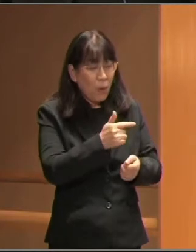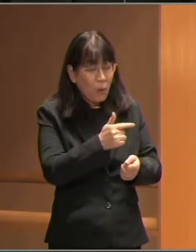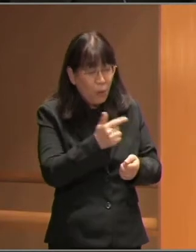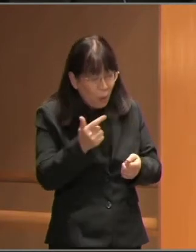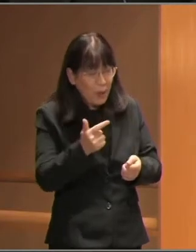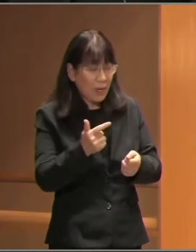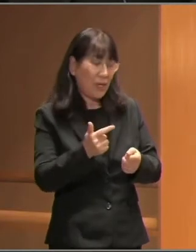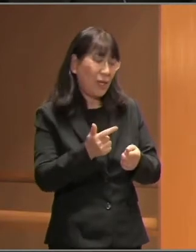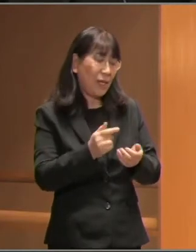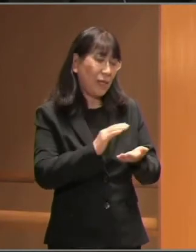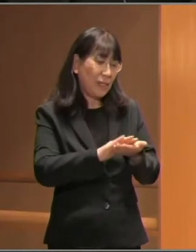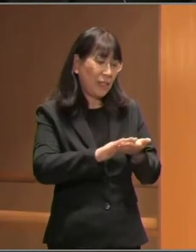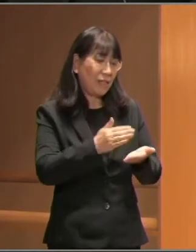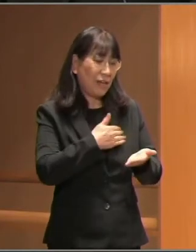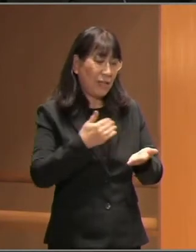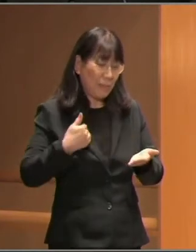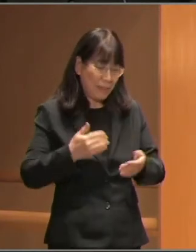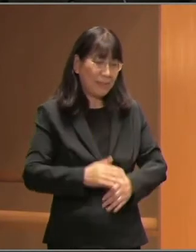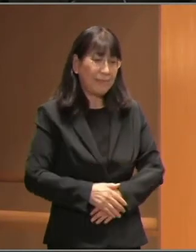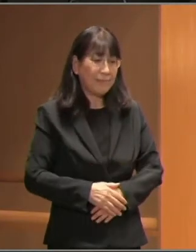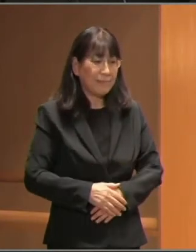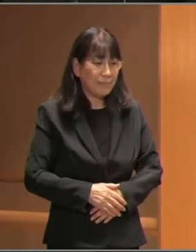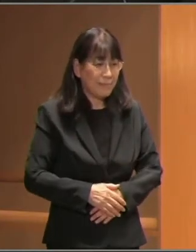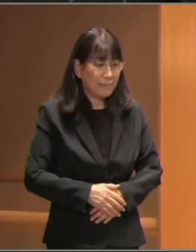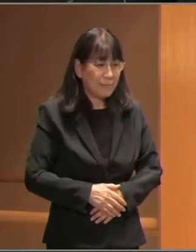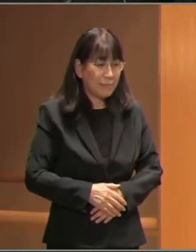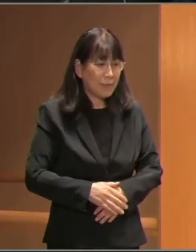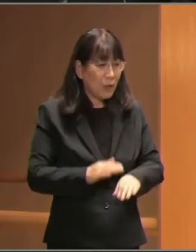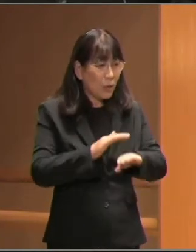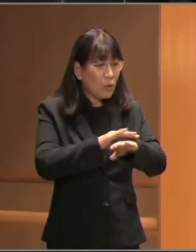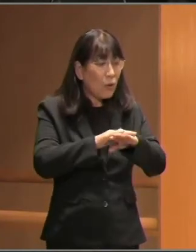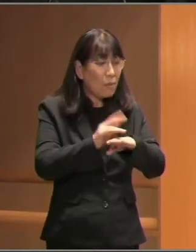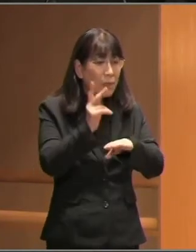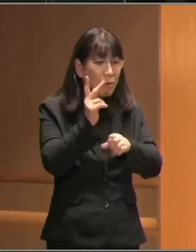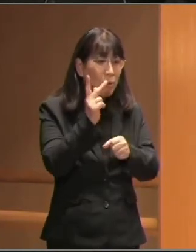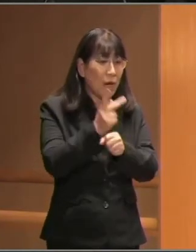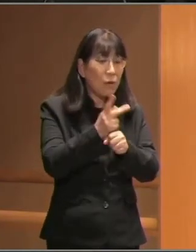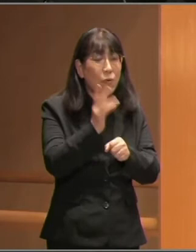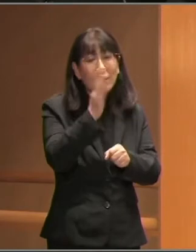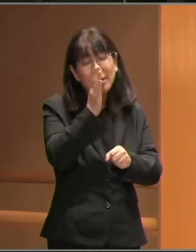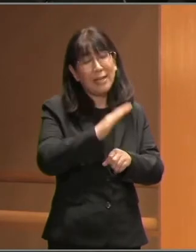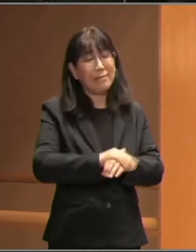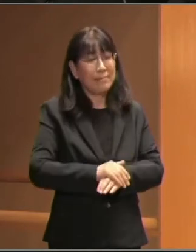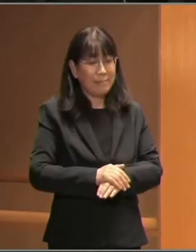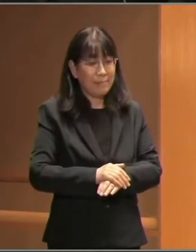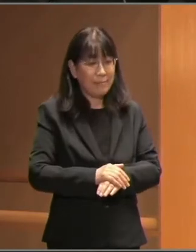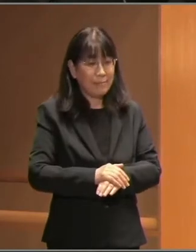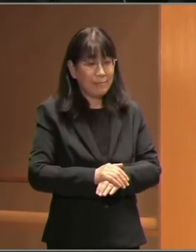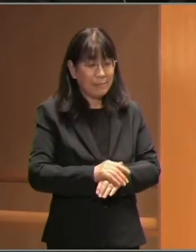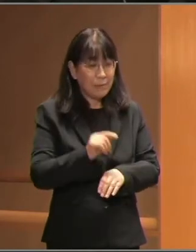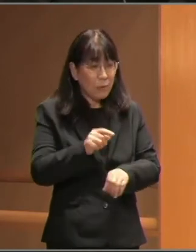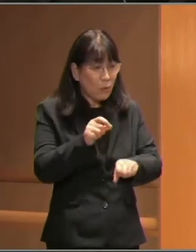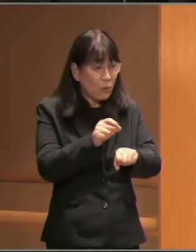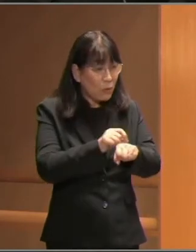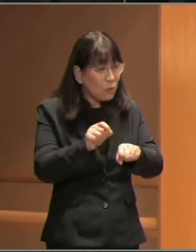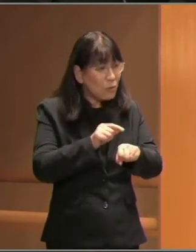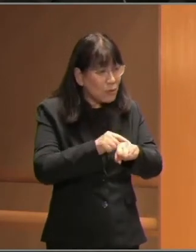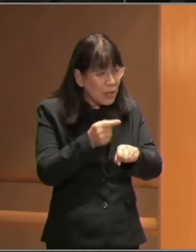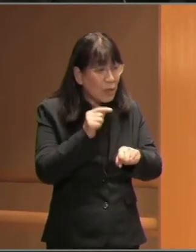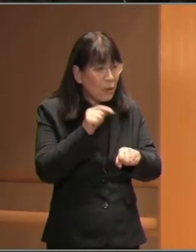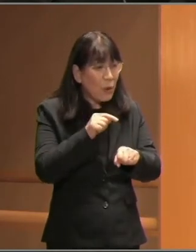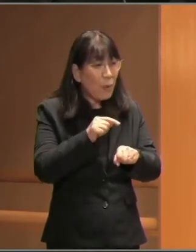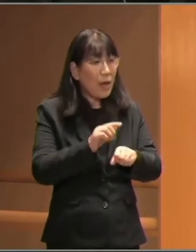a very dark printing. In the case of Isewashi, we do not do any surface treatment or